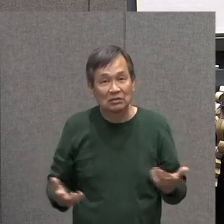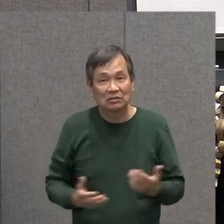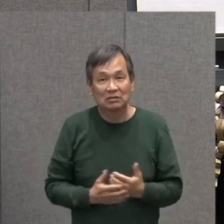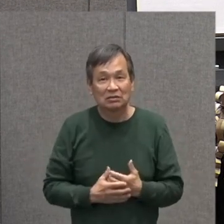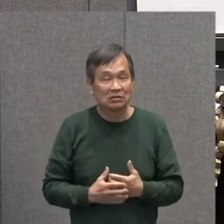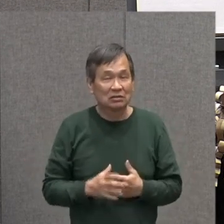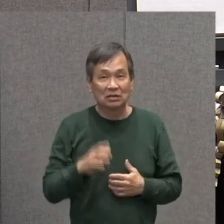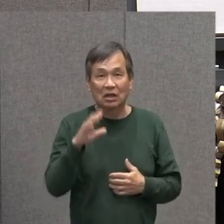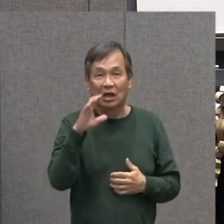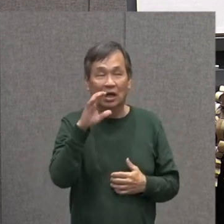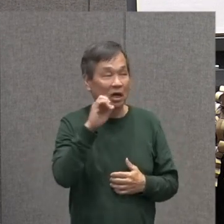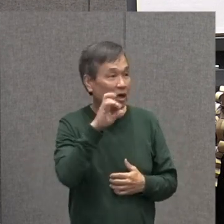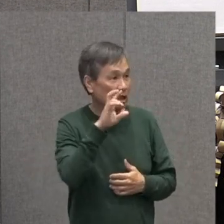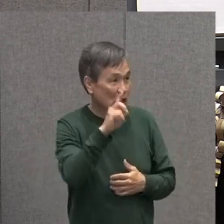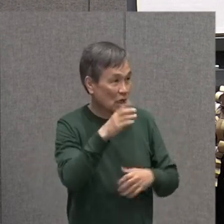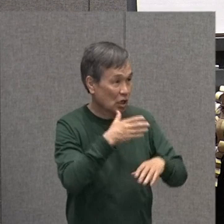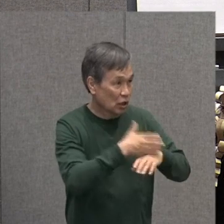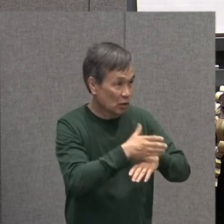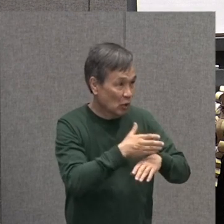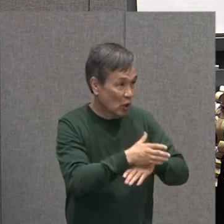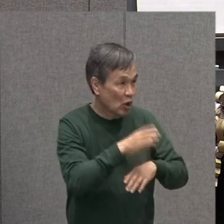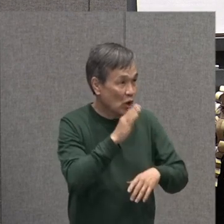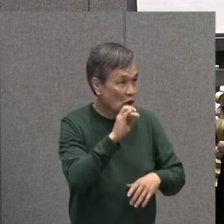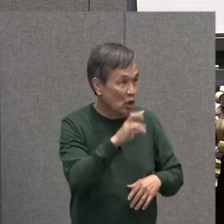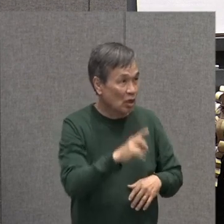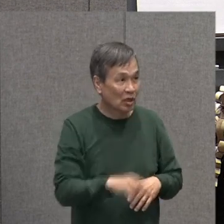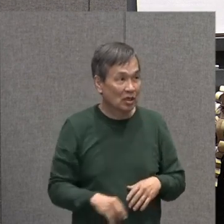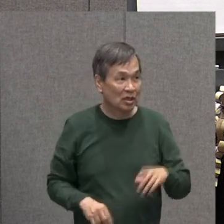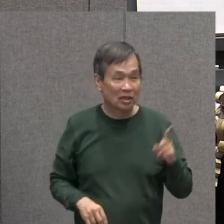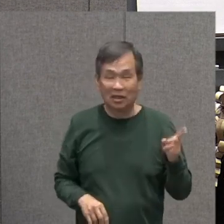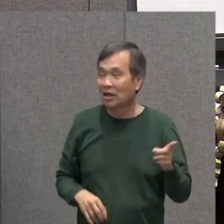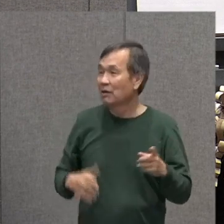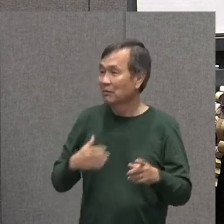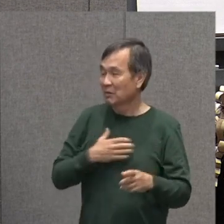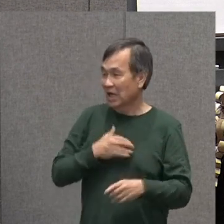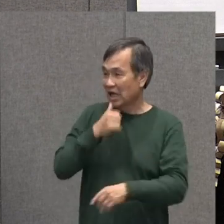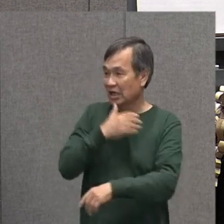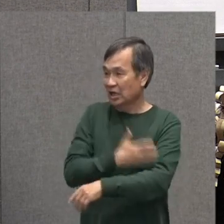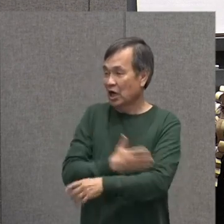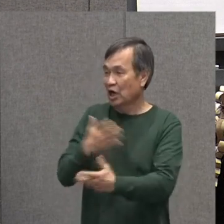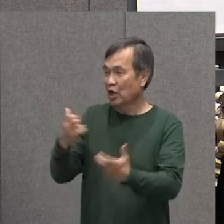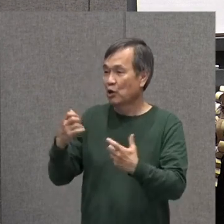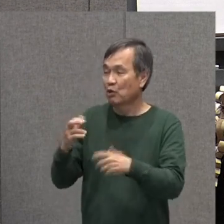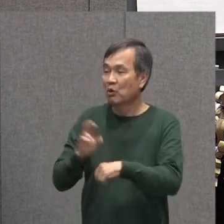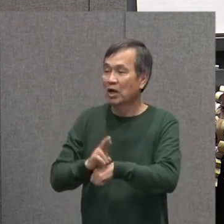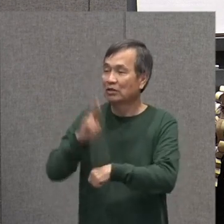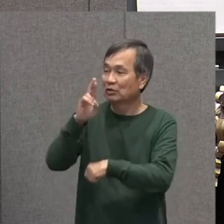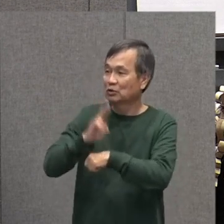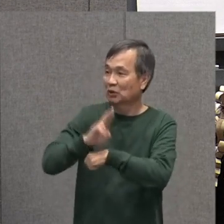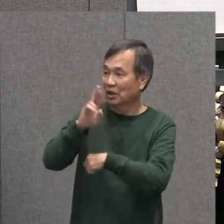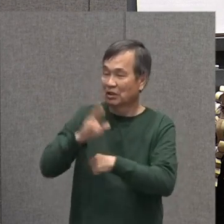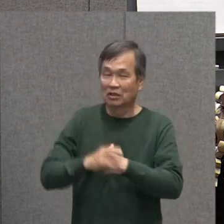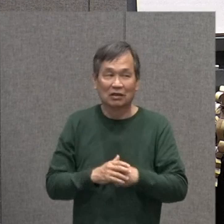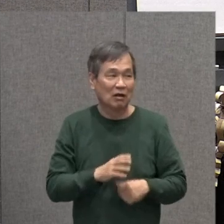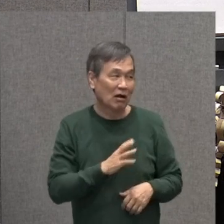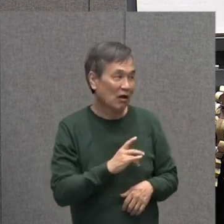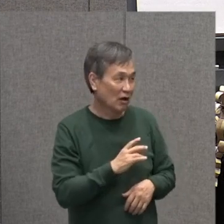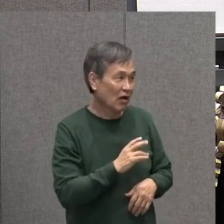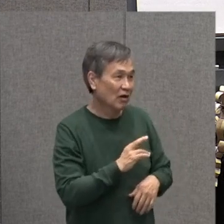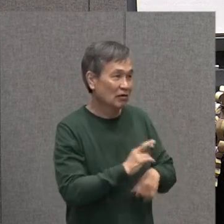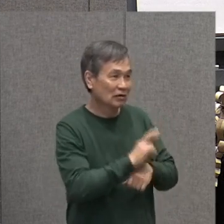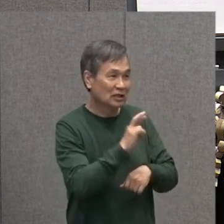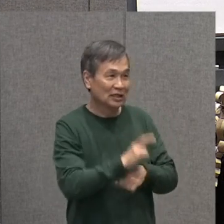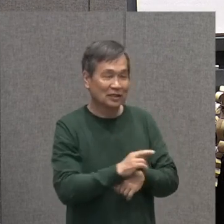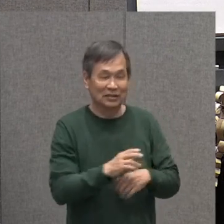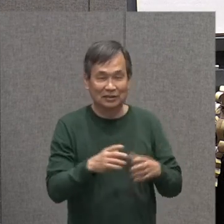Cardboard boxes work really well, too. They do. My daughter likes to make spaceships out of those. I made a spaceship the other day. Spaceships are great because